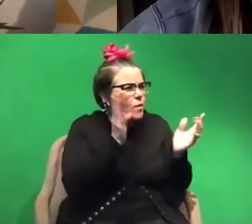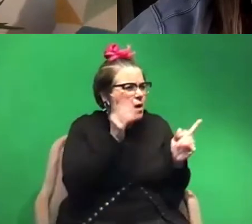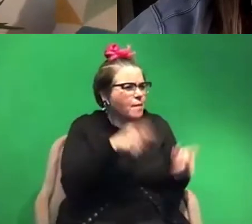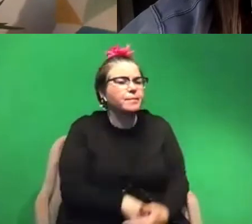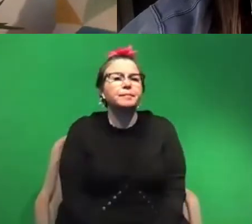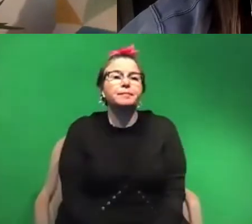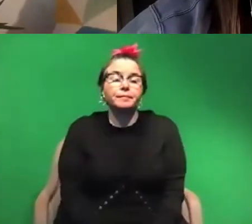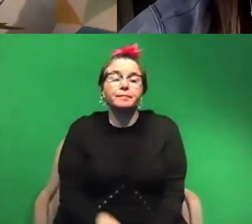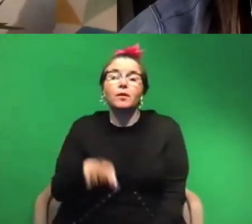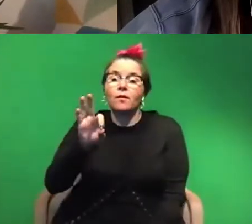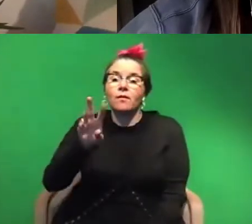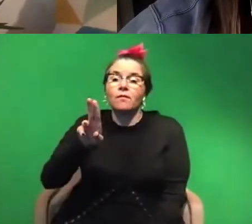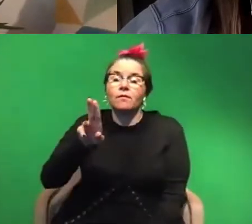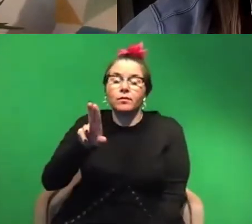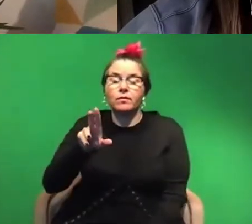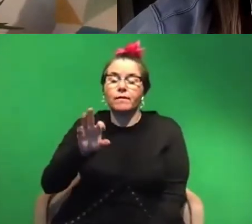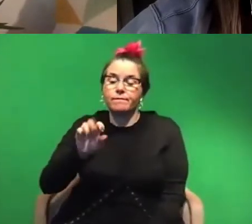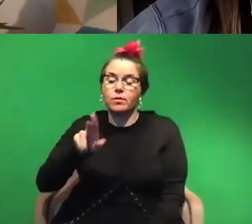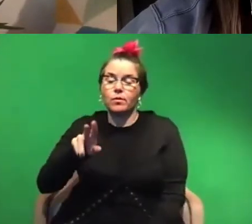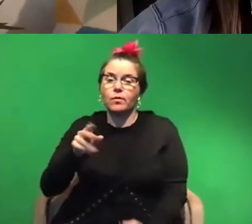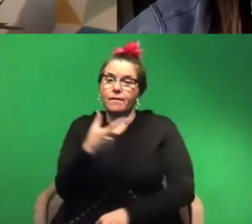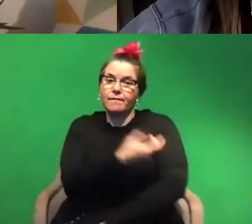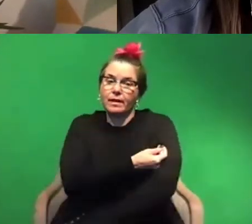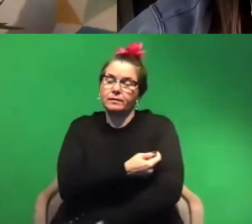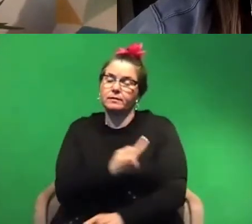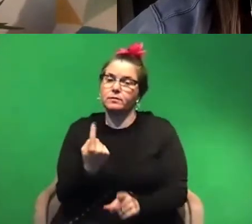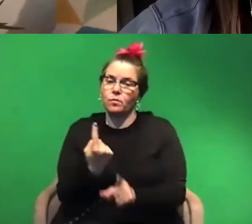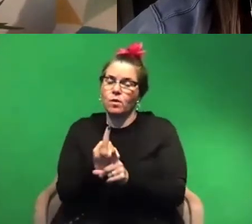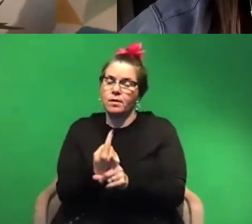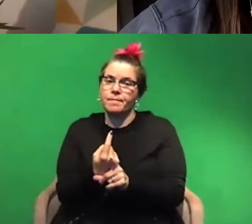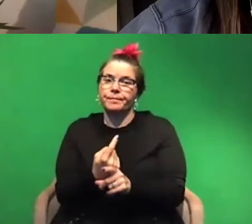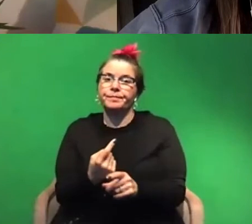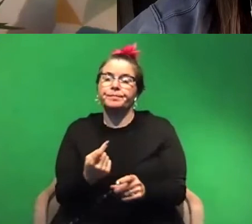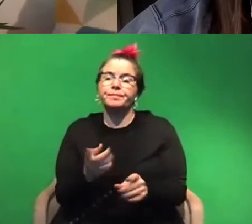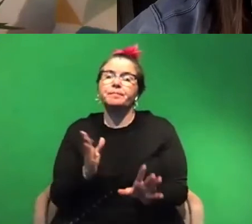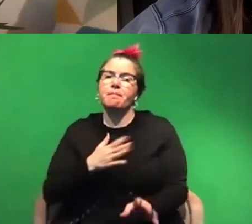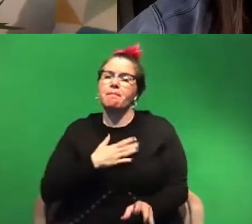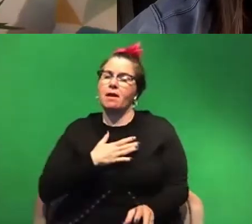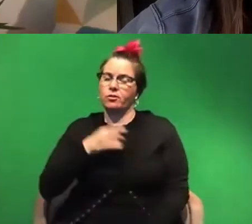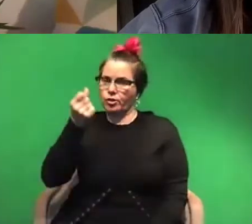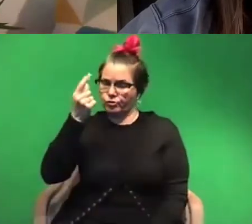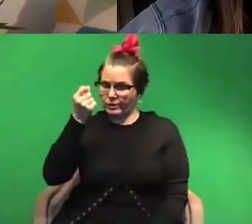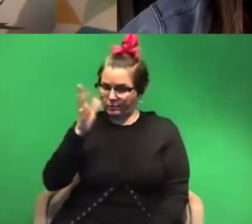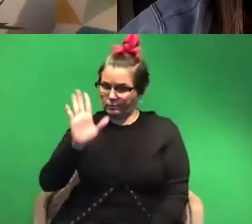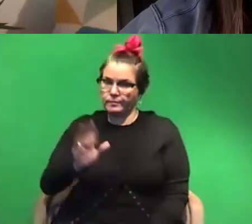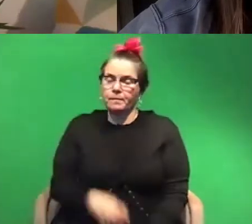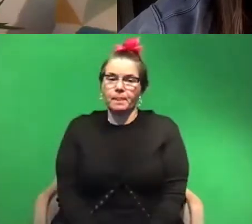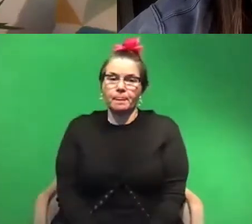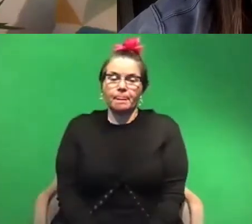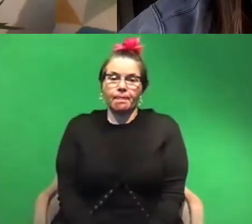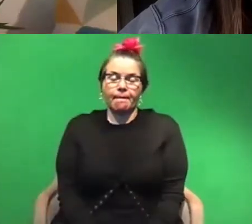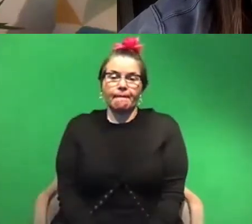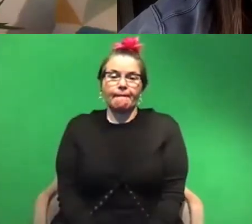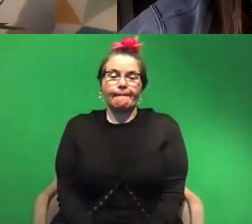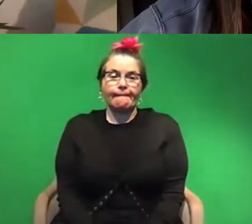the flu vaccine is one. So from my understanding of this,